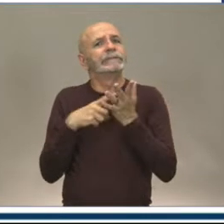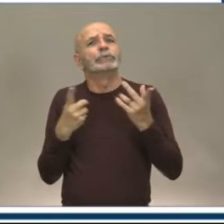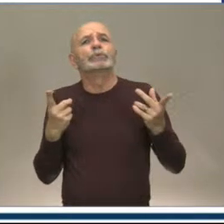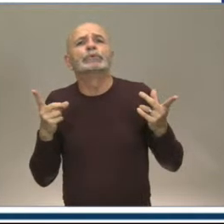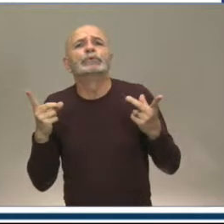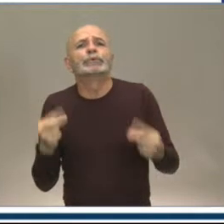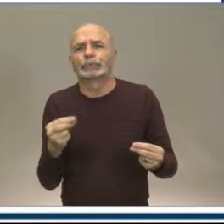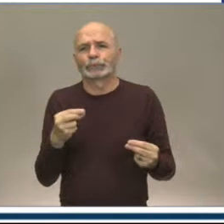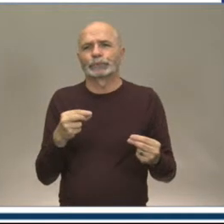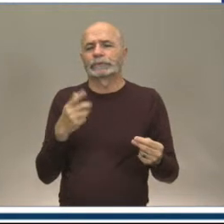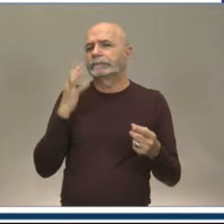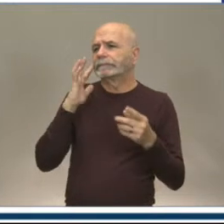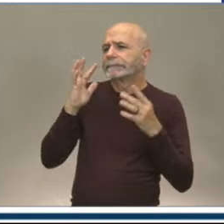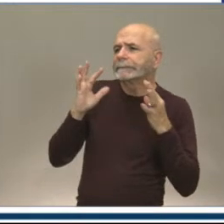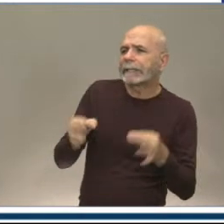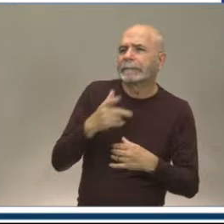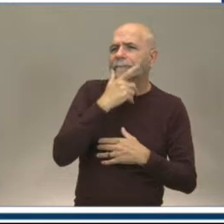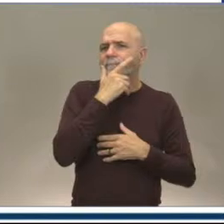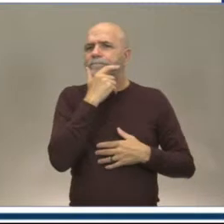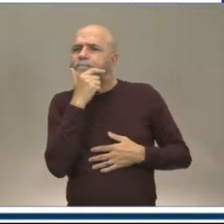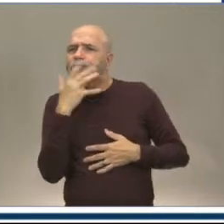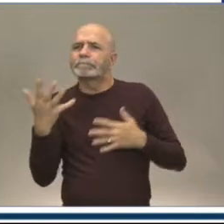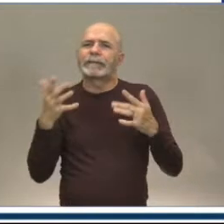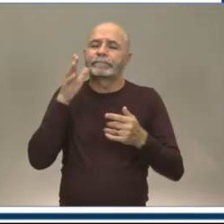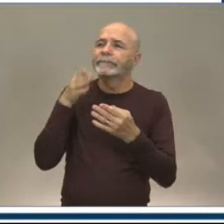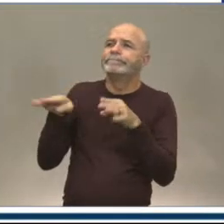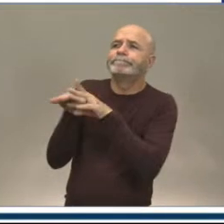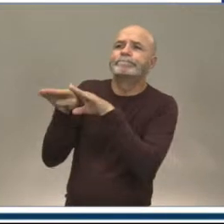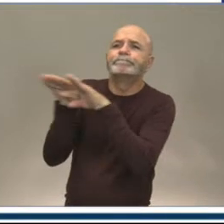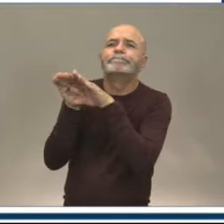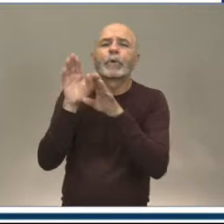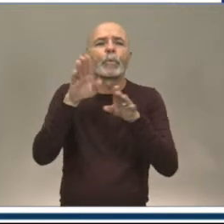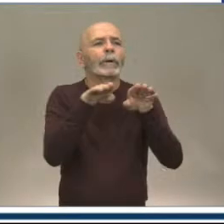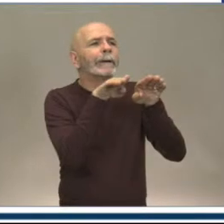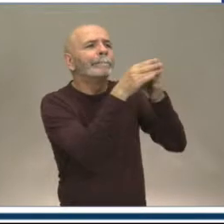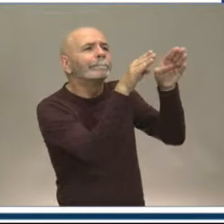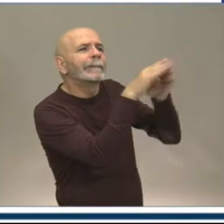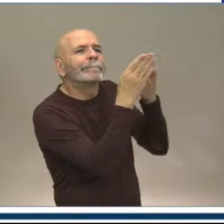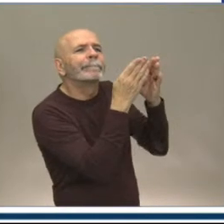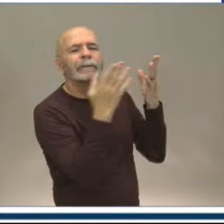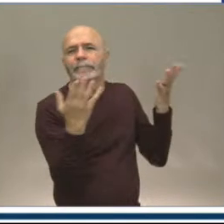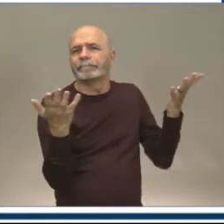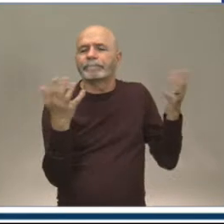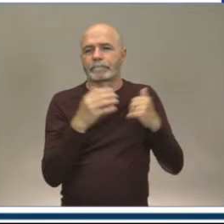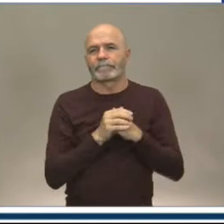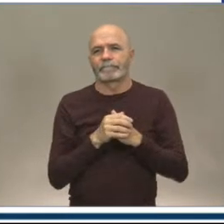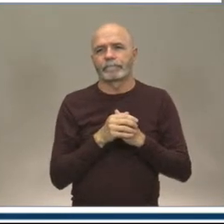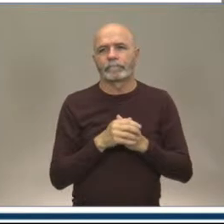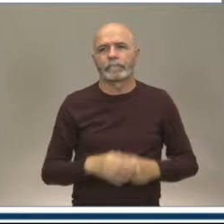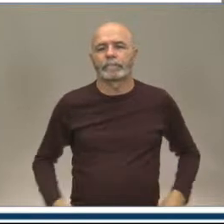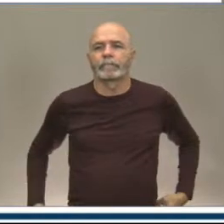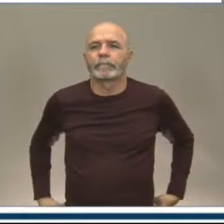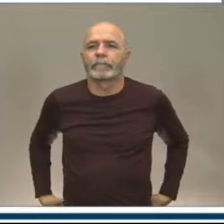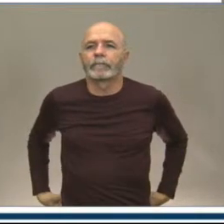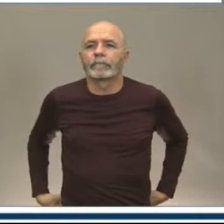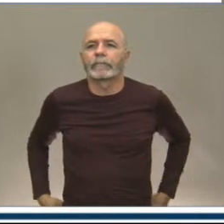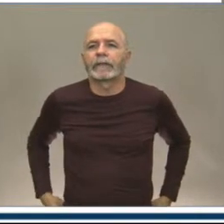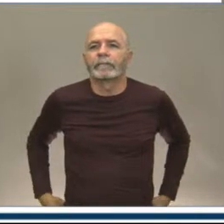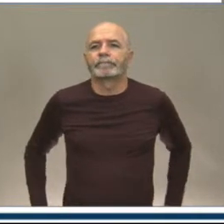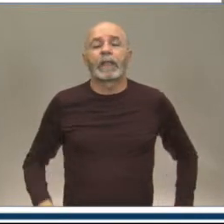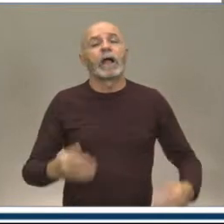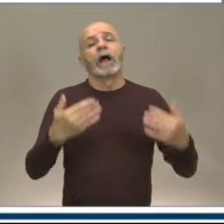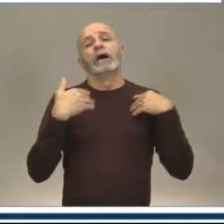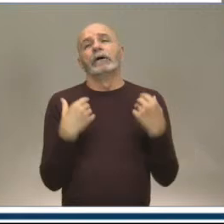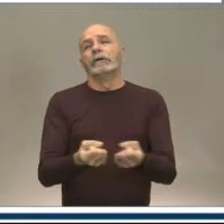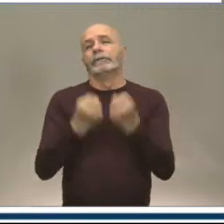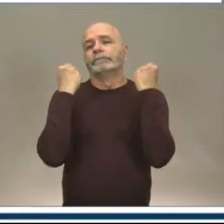to decide when to lift each of these measures? So I think, as I've answered before, we look at a number